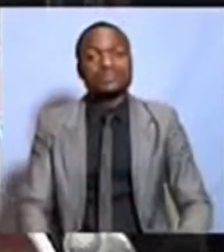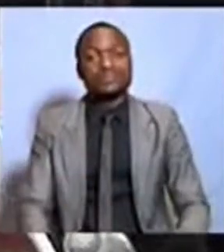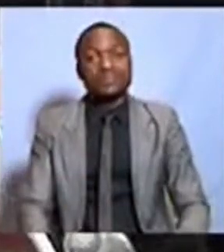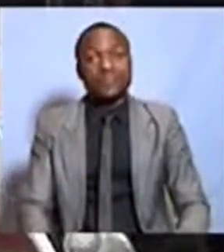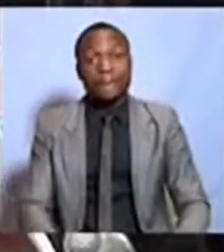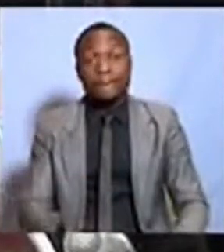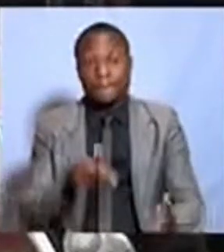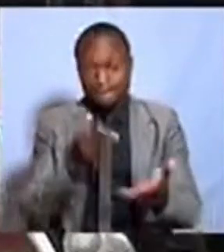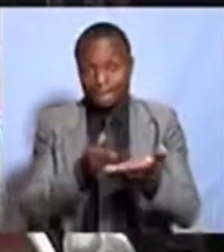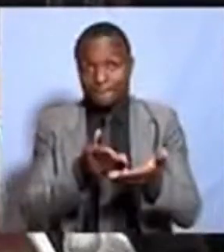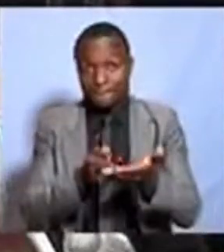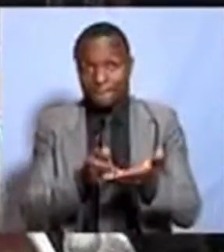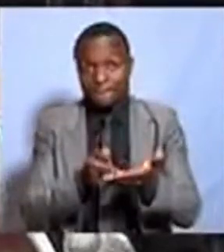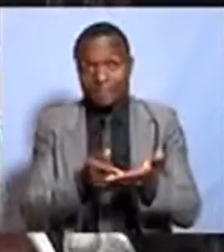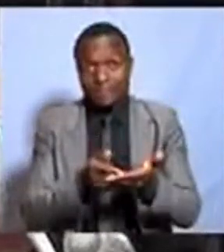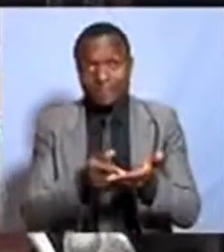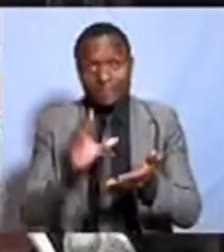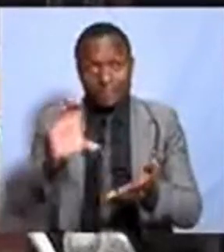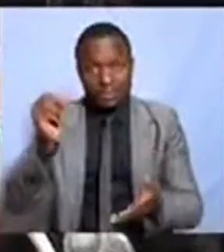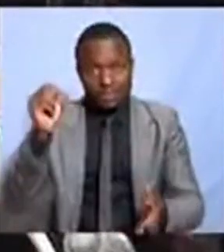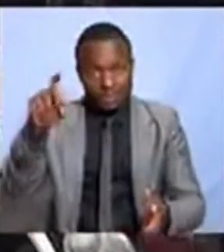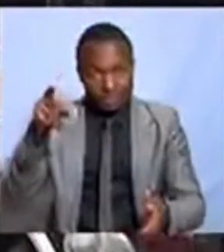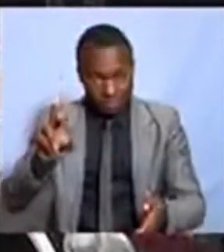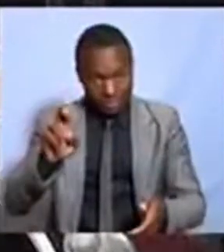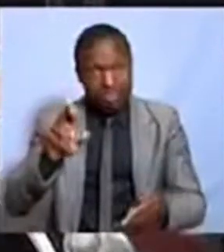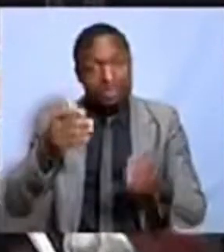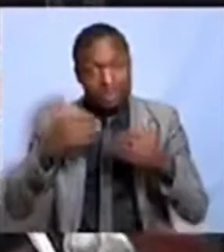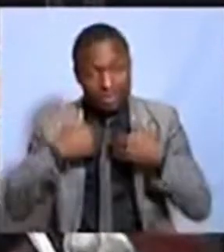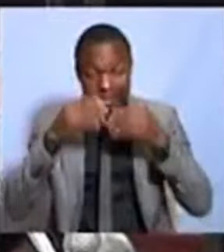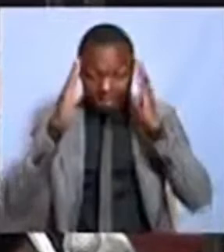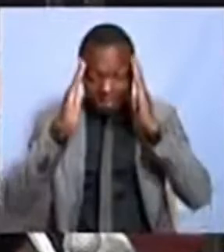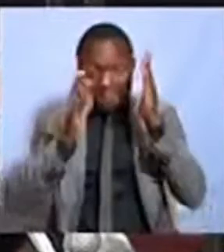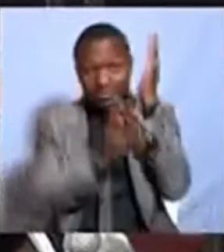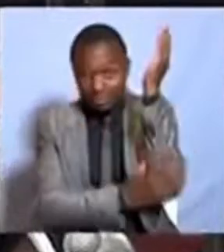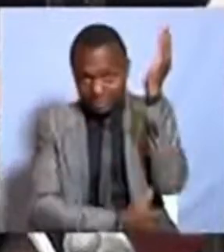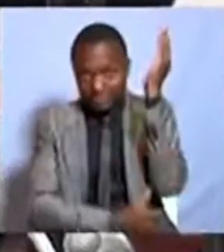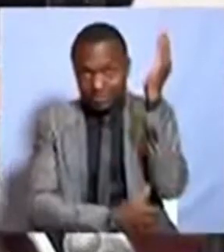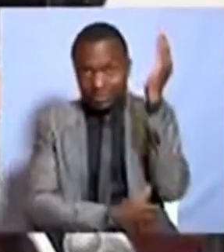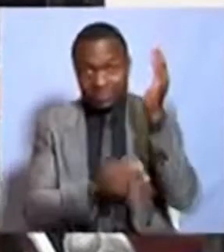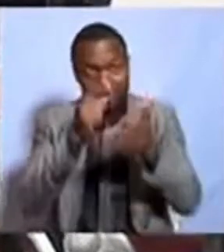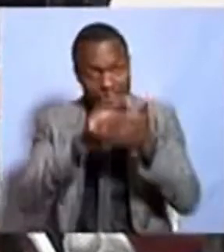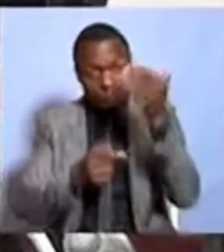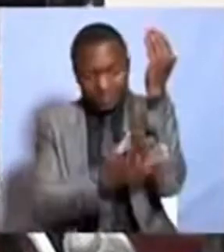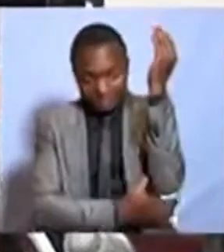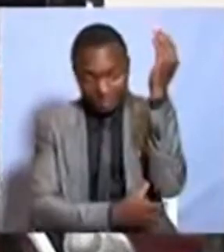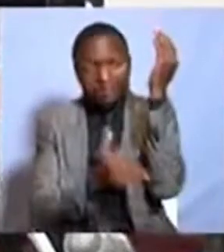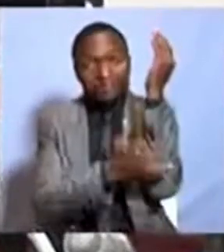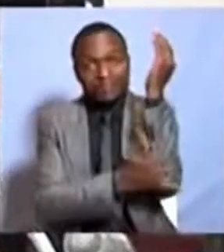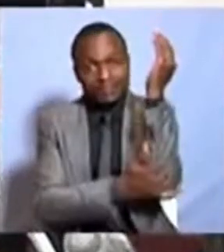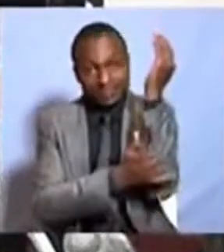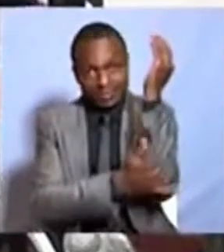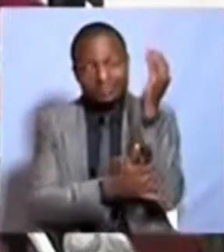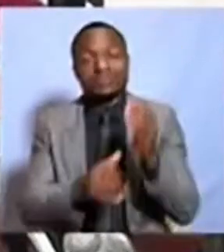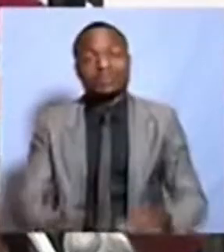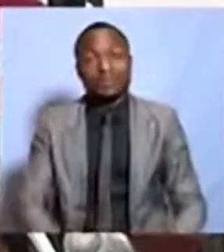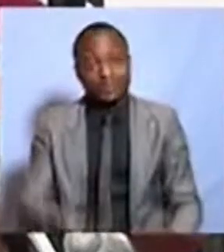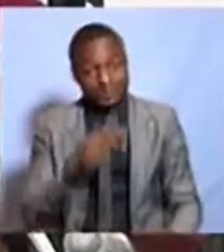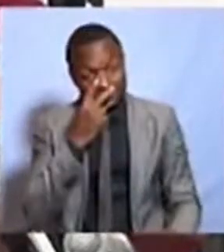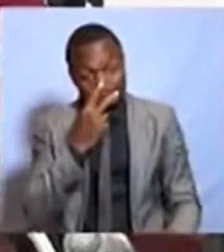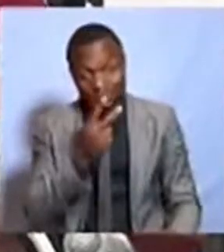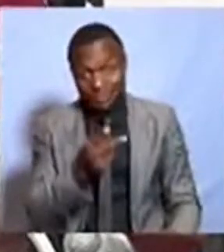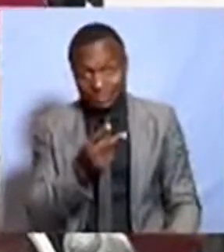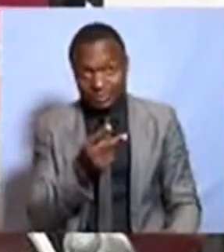So basically, as CSPR, we are looking at the poverty overview. What is poverty and what is the context in our country? We have noticed from the